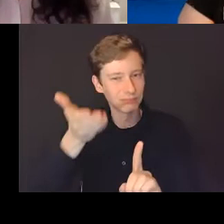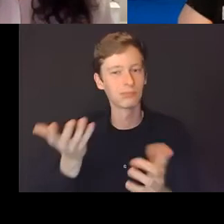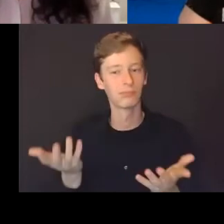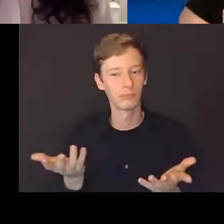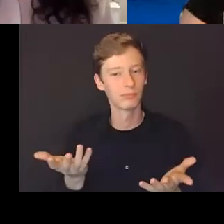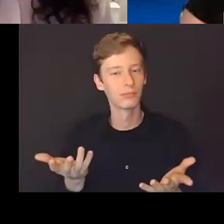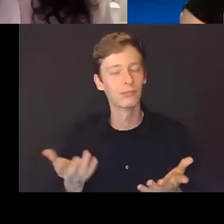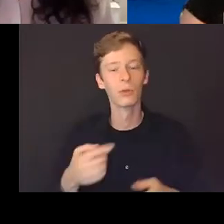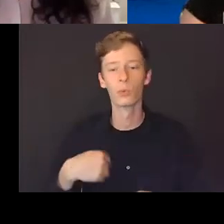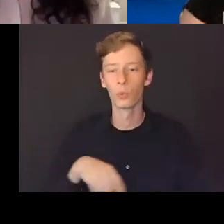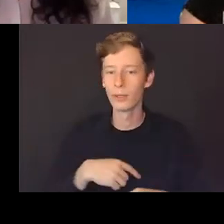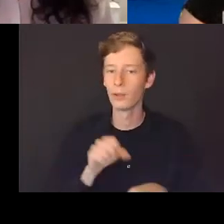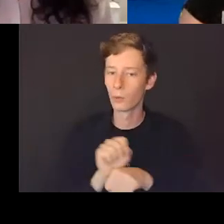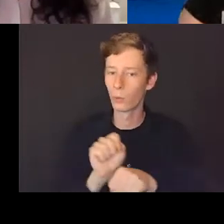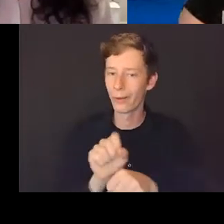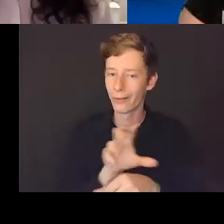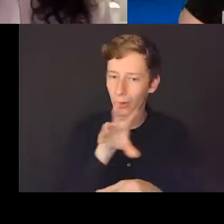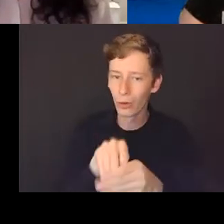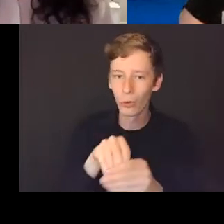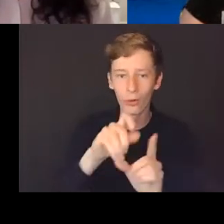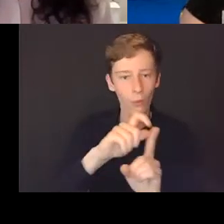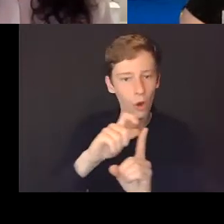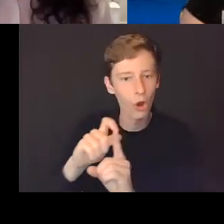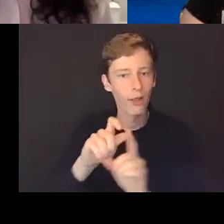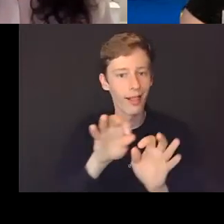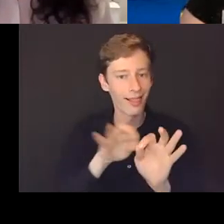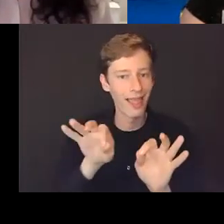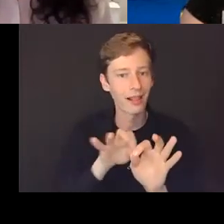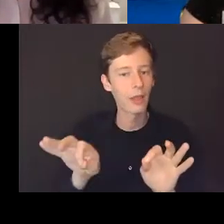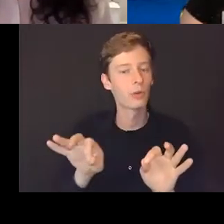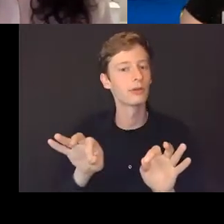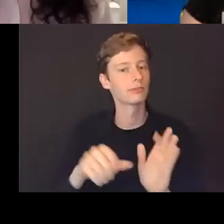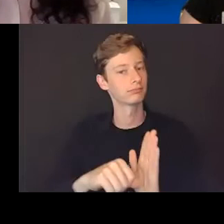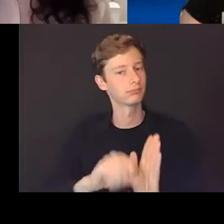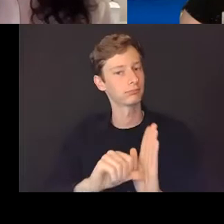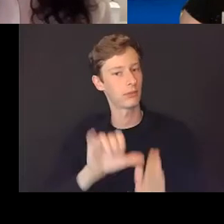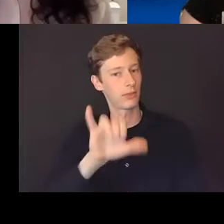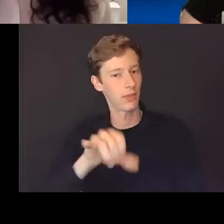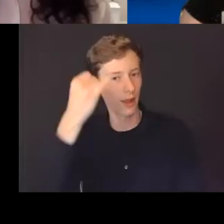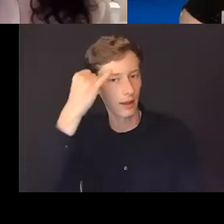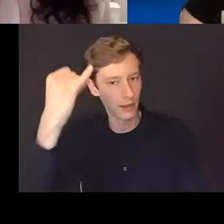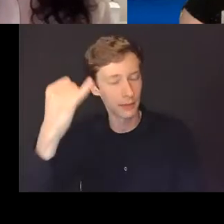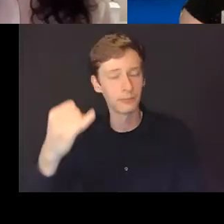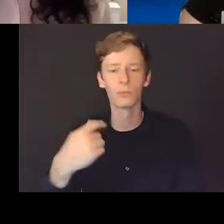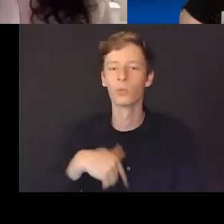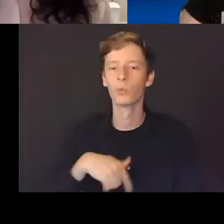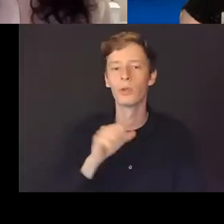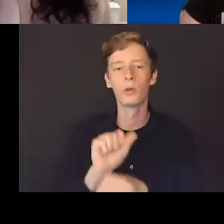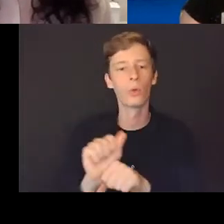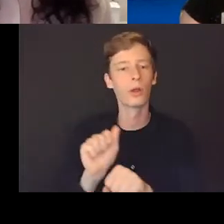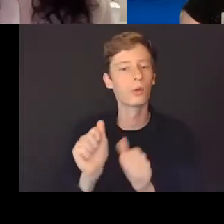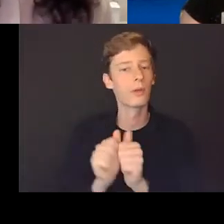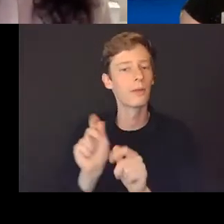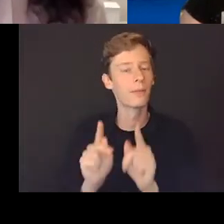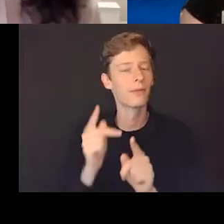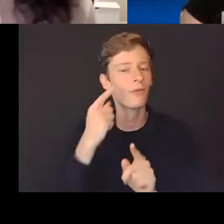encourage inclusive language. We work to encourage folks to support each other with things like we do care kits